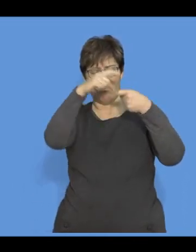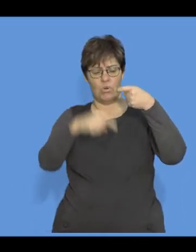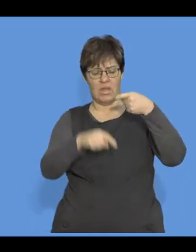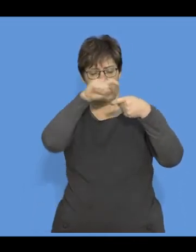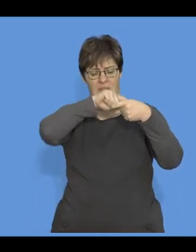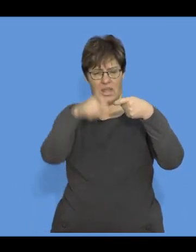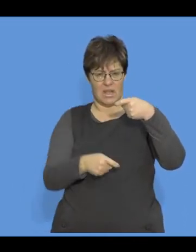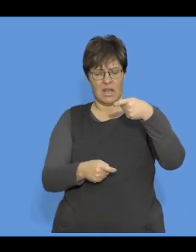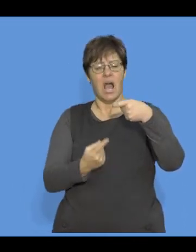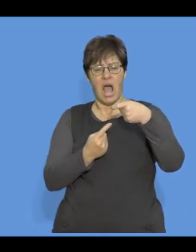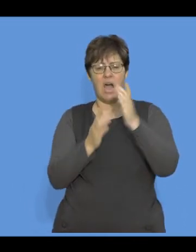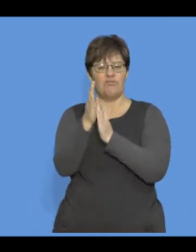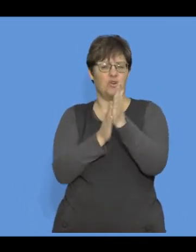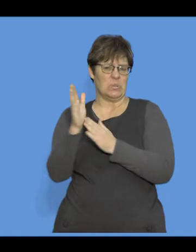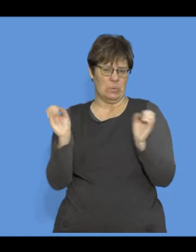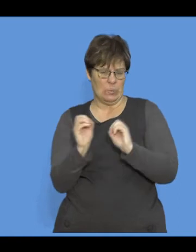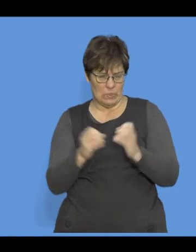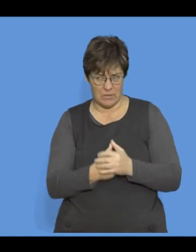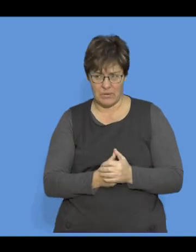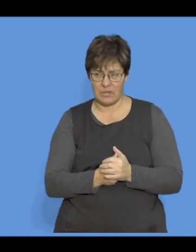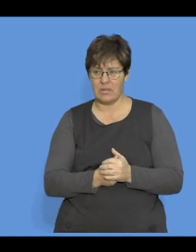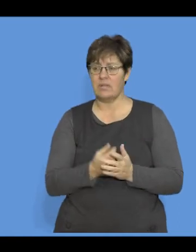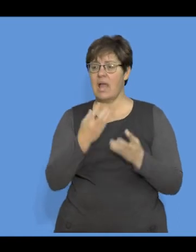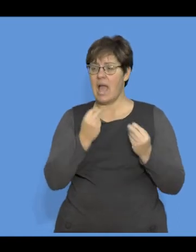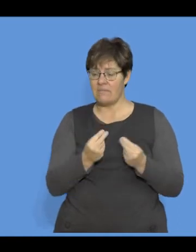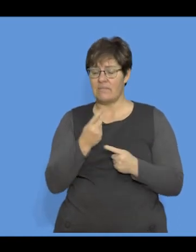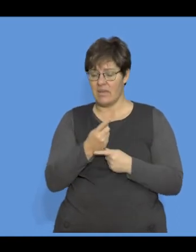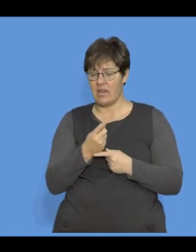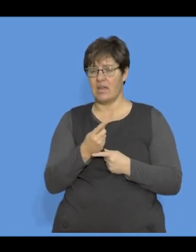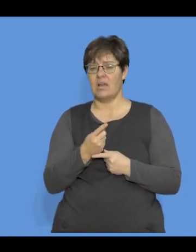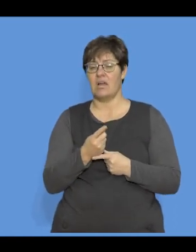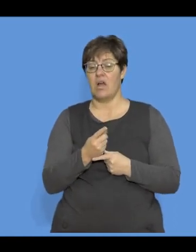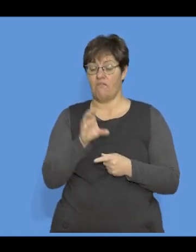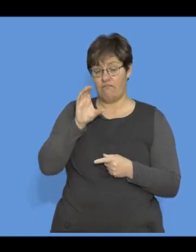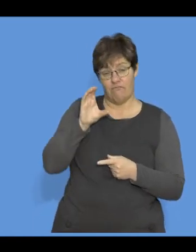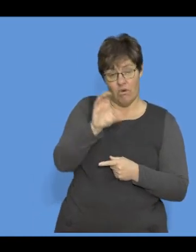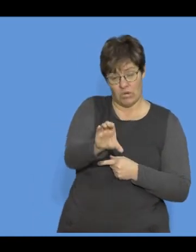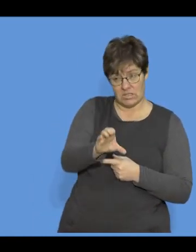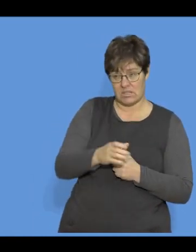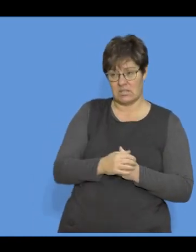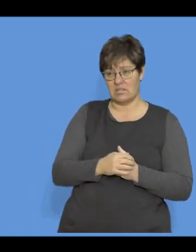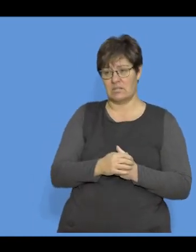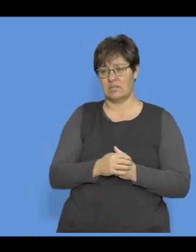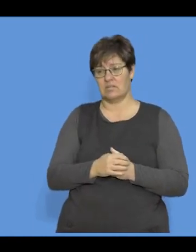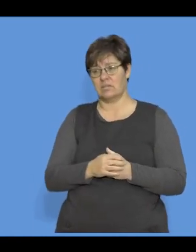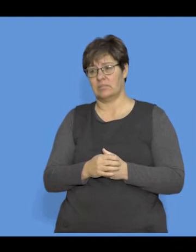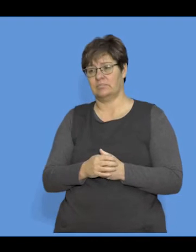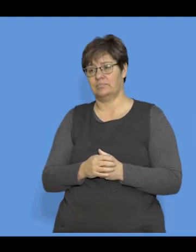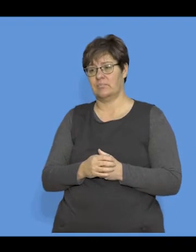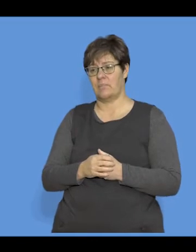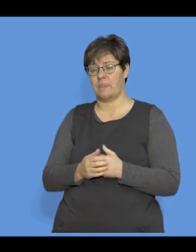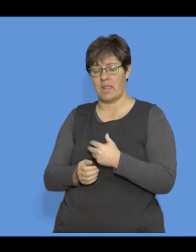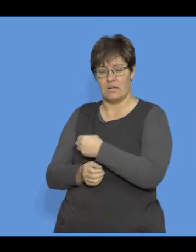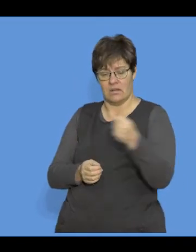diagram below. So here is the force that is applied. So that's the force applied,